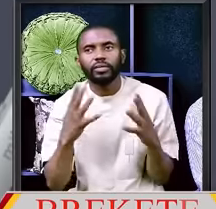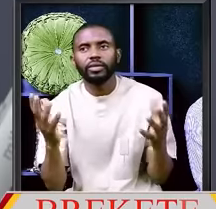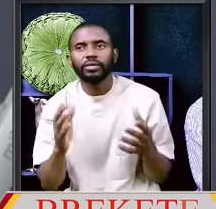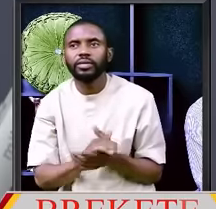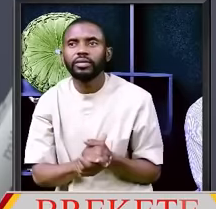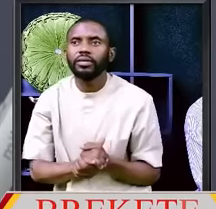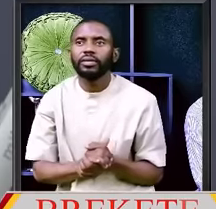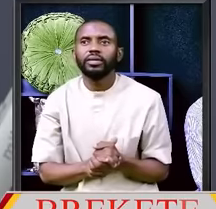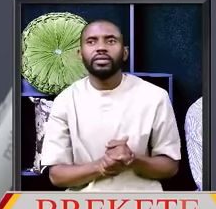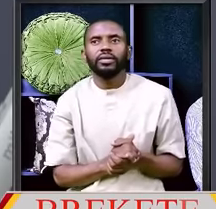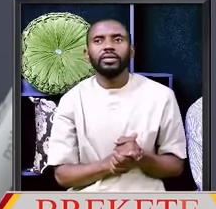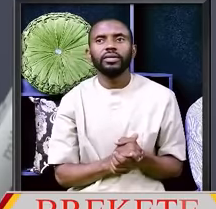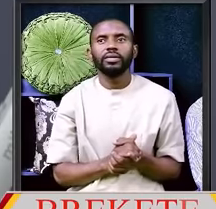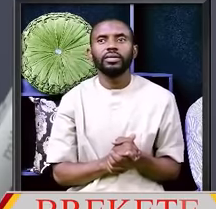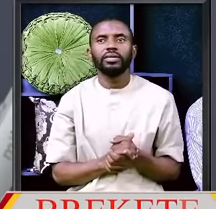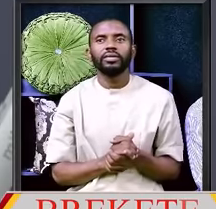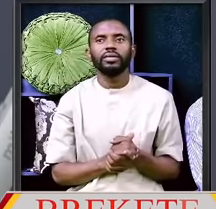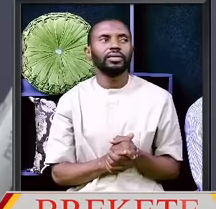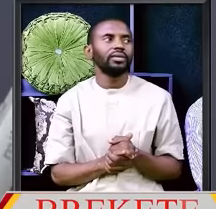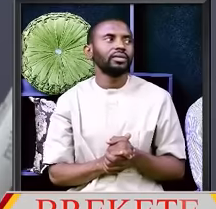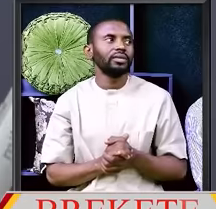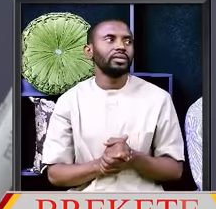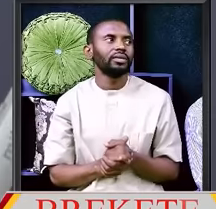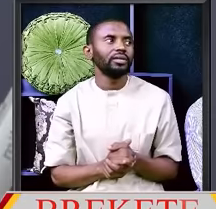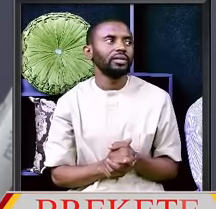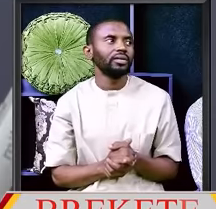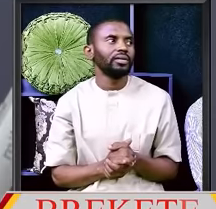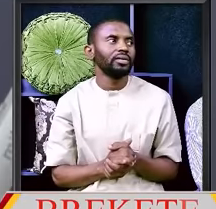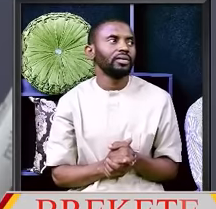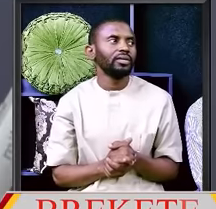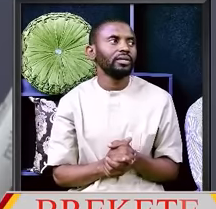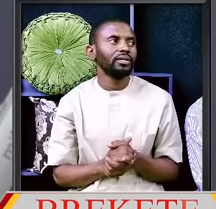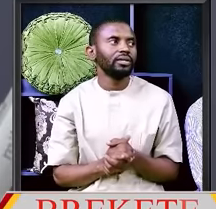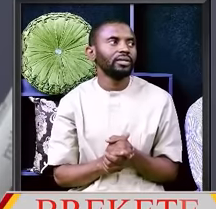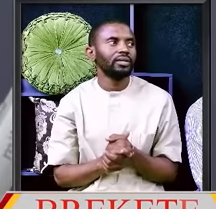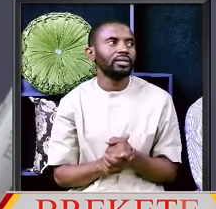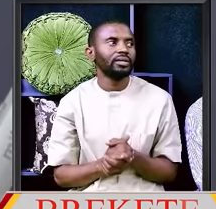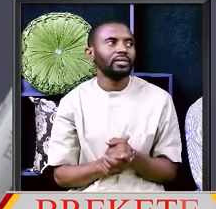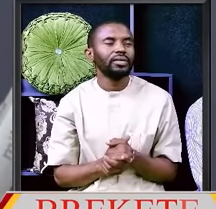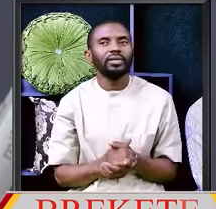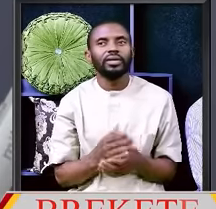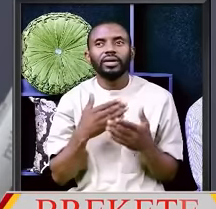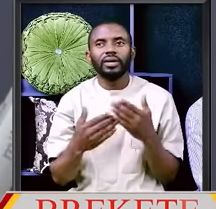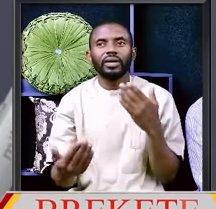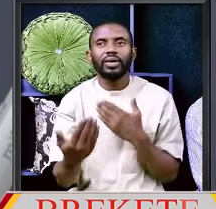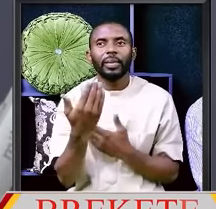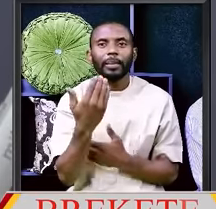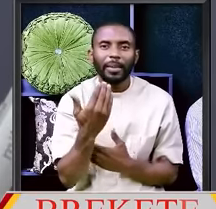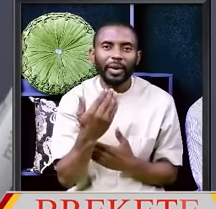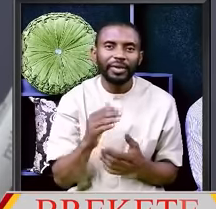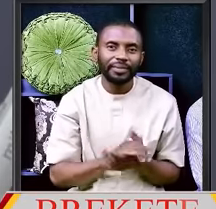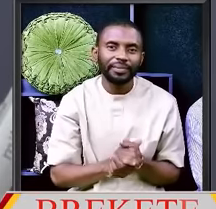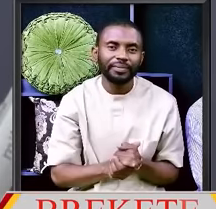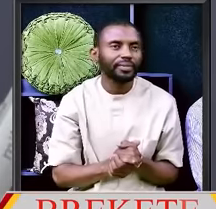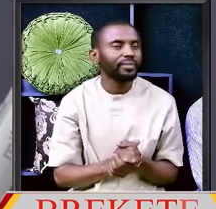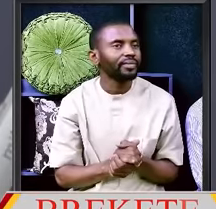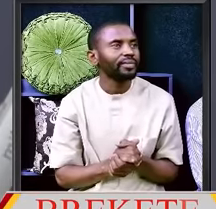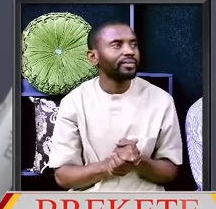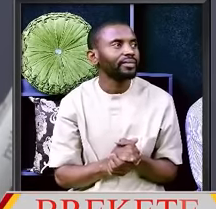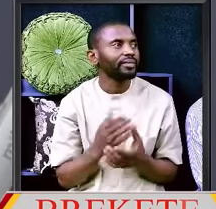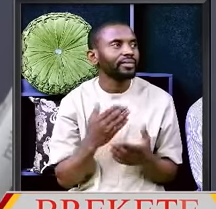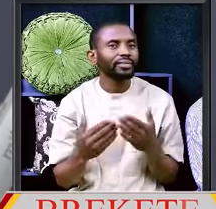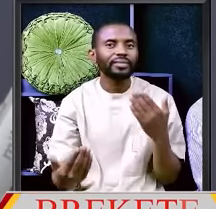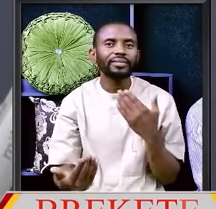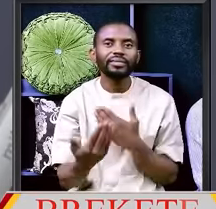Okay, sir. Thank you very much. Yes, sir. Thank you, sir. Thank you. Yeah. Relief. Hello, good morning.